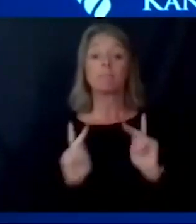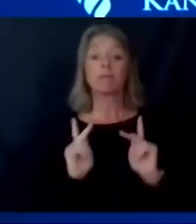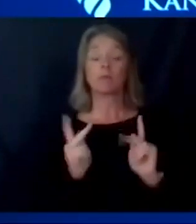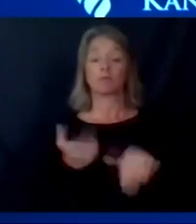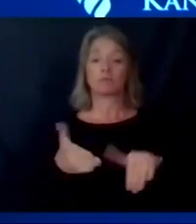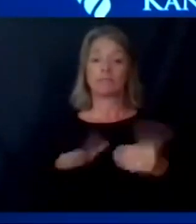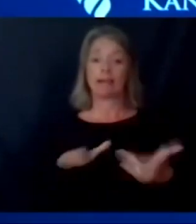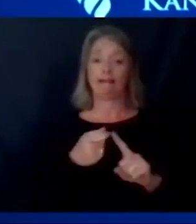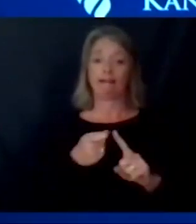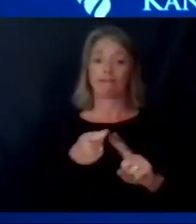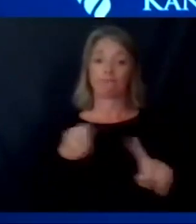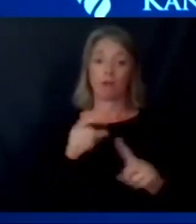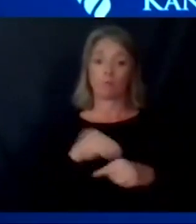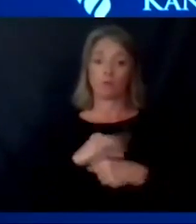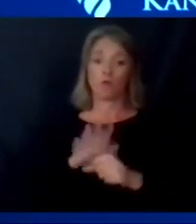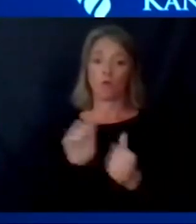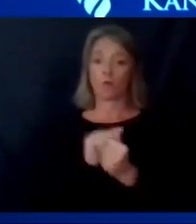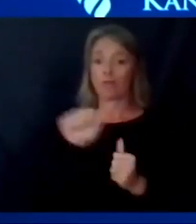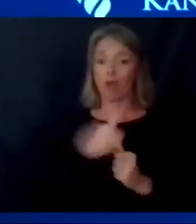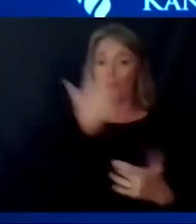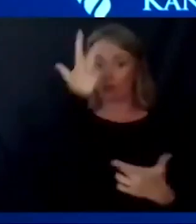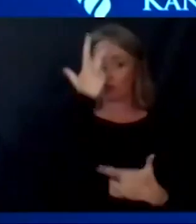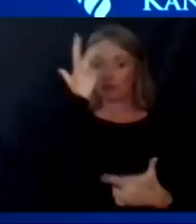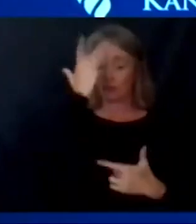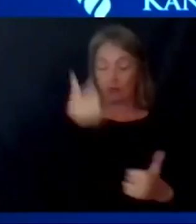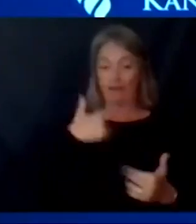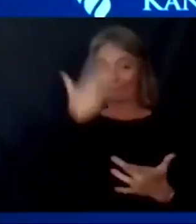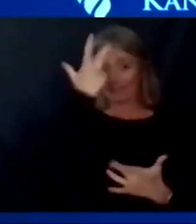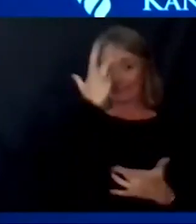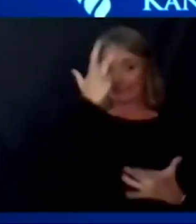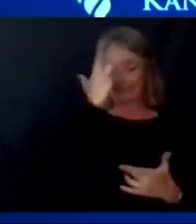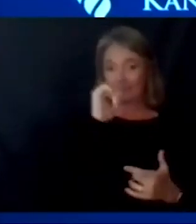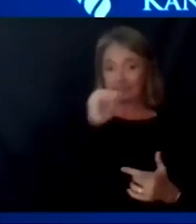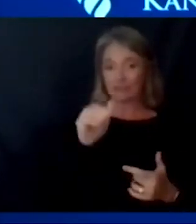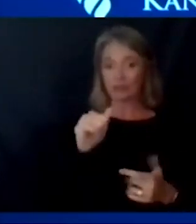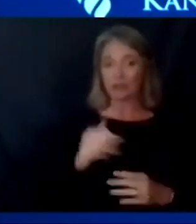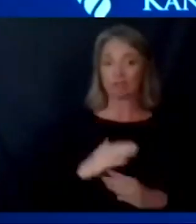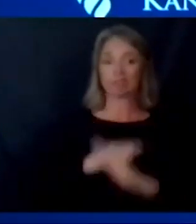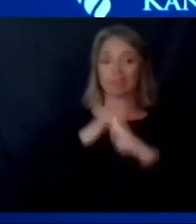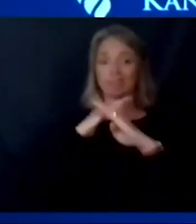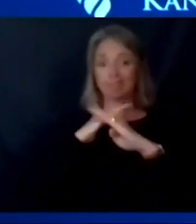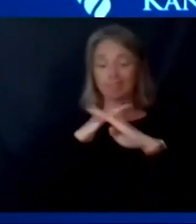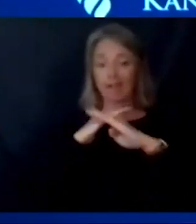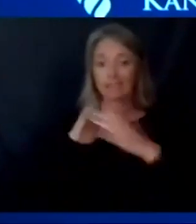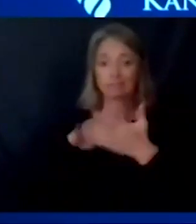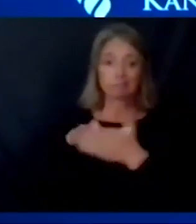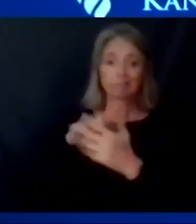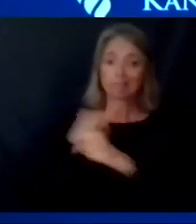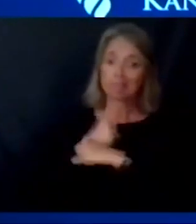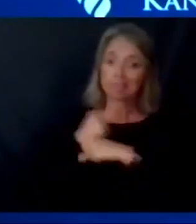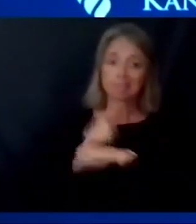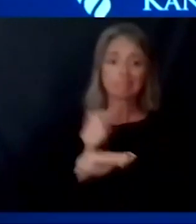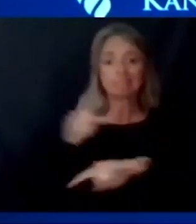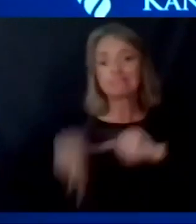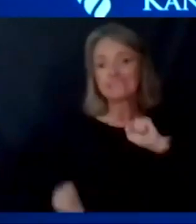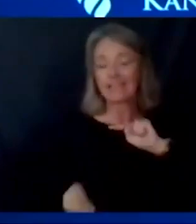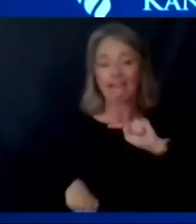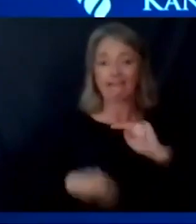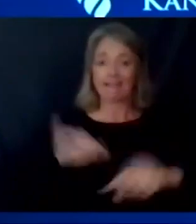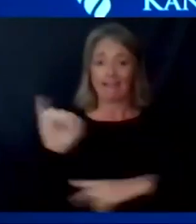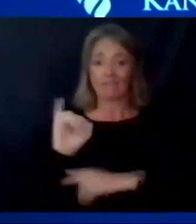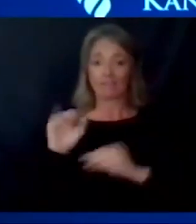It's just when you have those other diseases, you don't have a lot of reserve. Without a lot of reserve, you can't fight it off very well, and that infection disease is going to get you a little